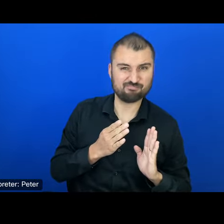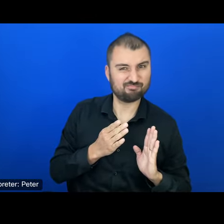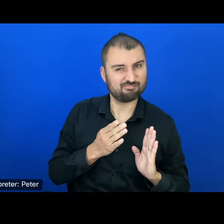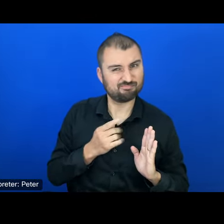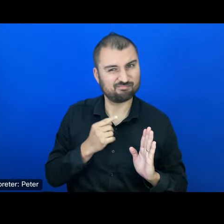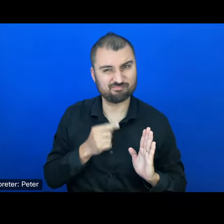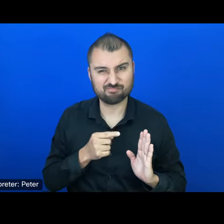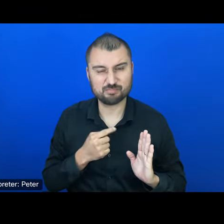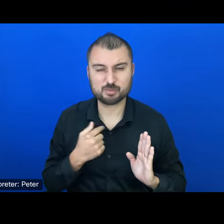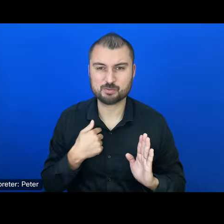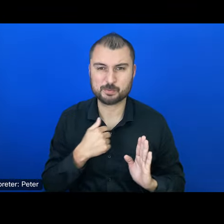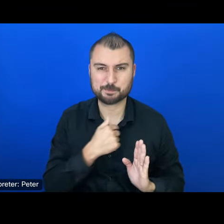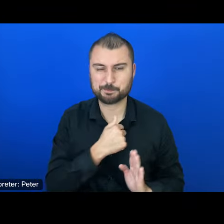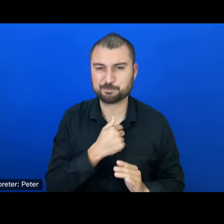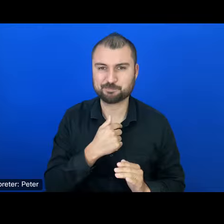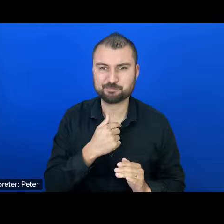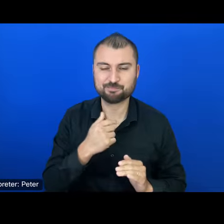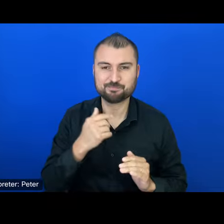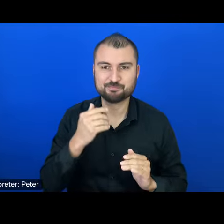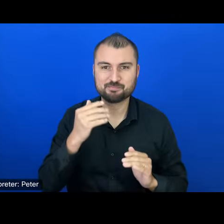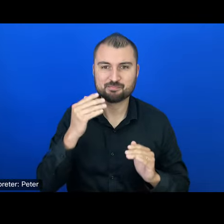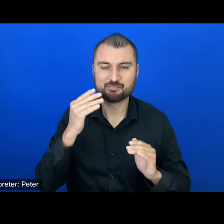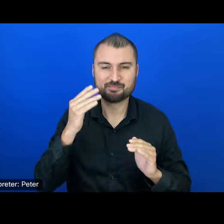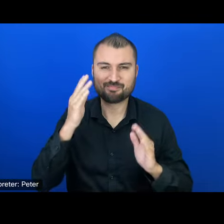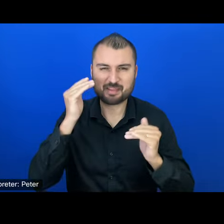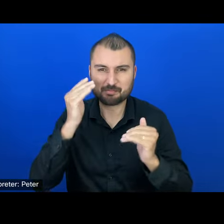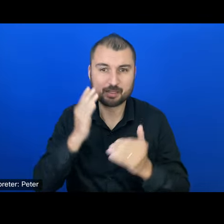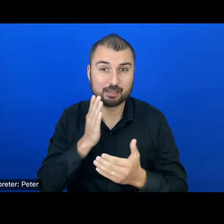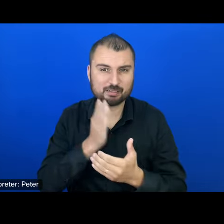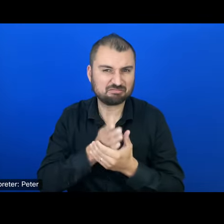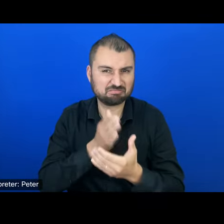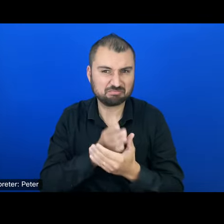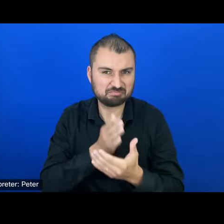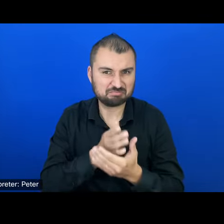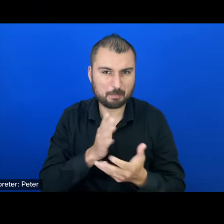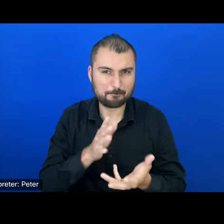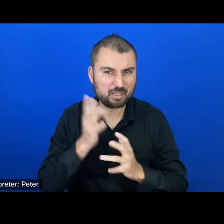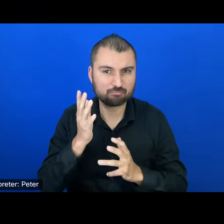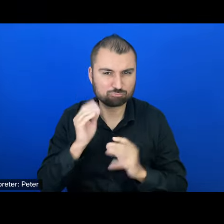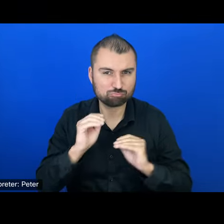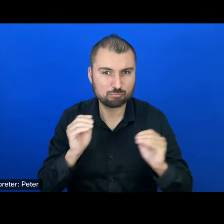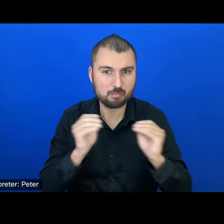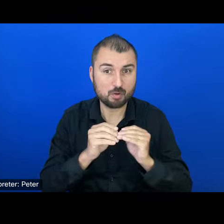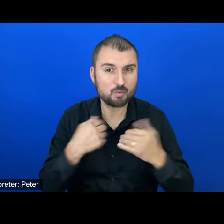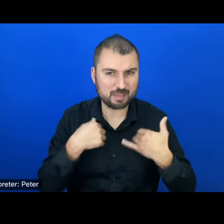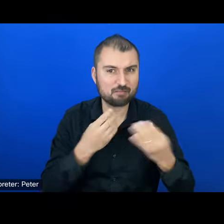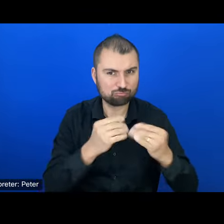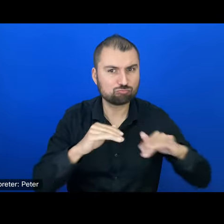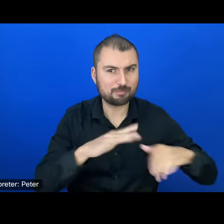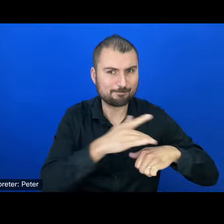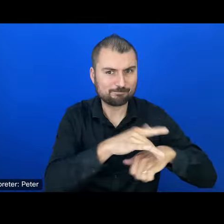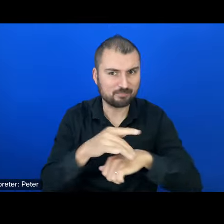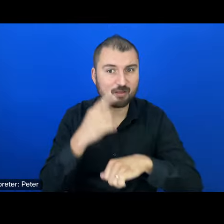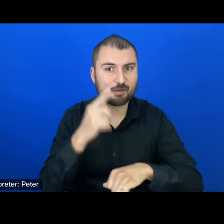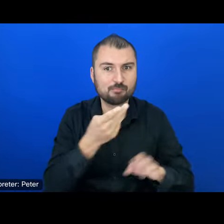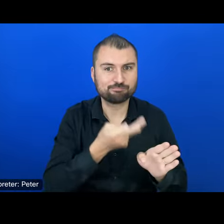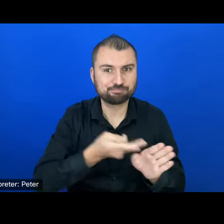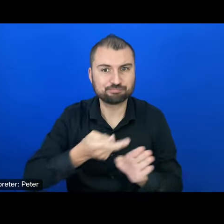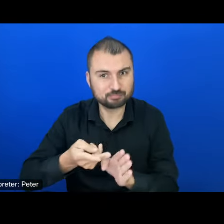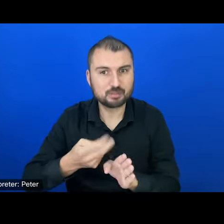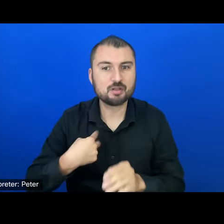any interruption to services right now. We do have enough casket space and in-ground so that we will not interrupt